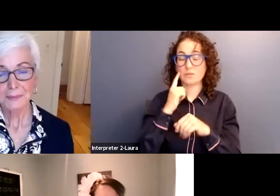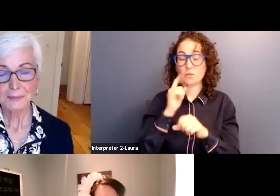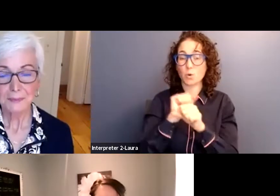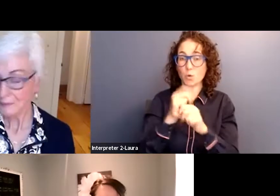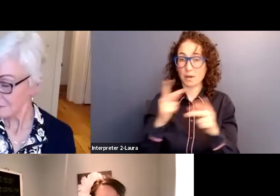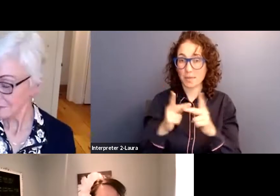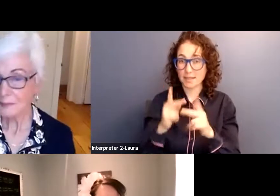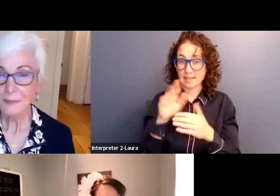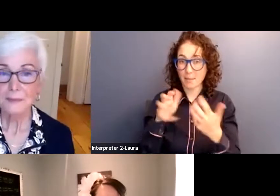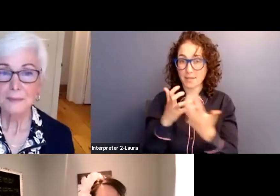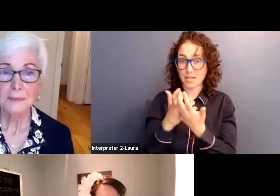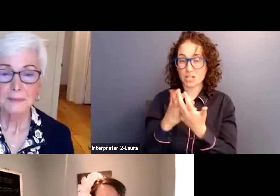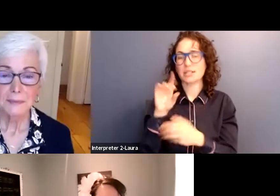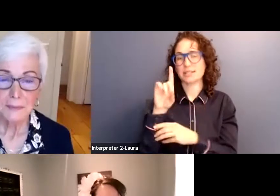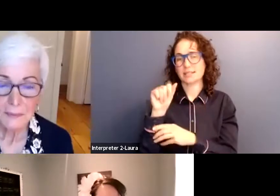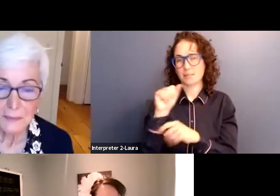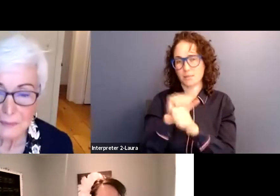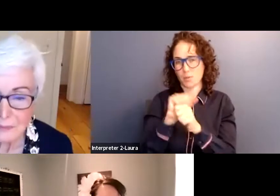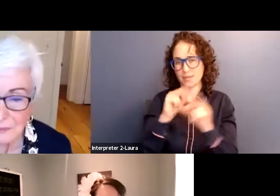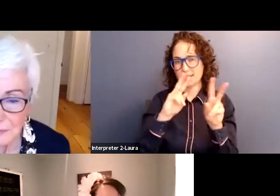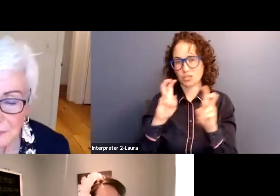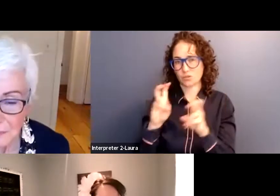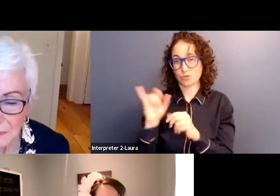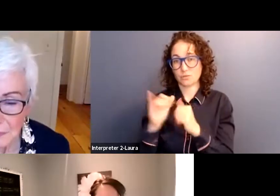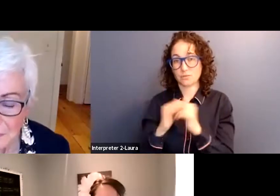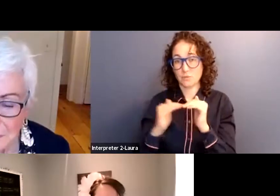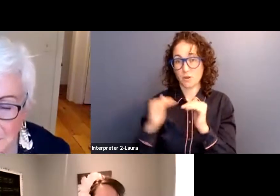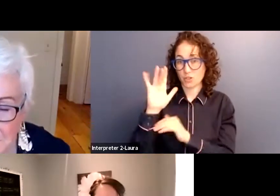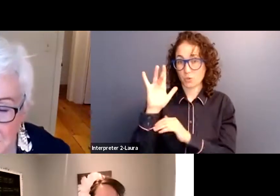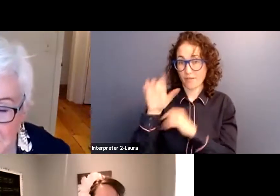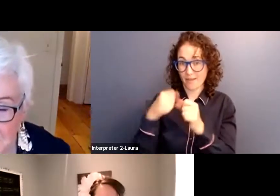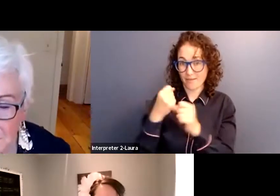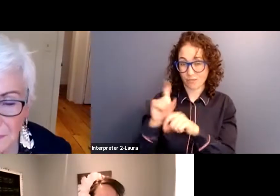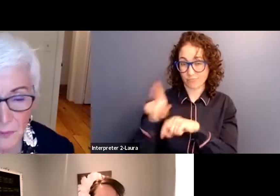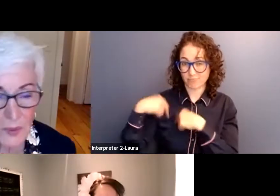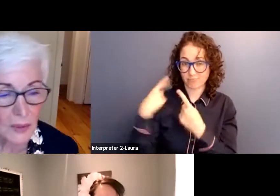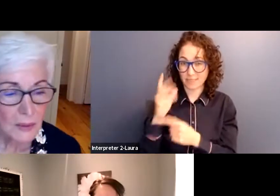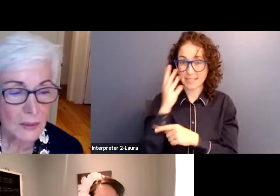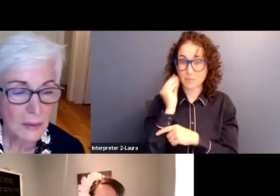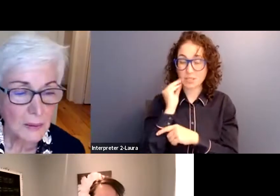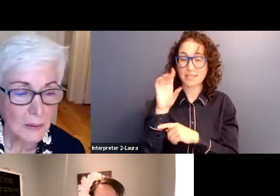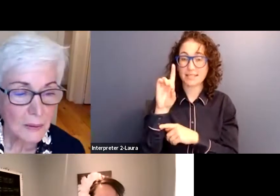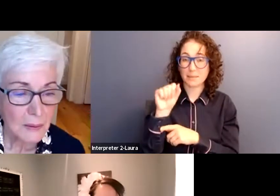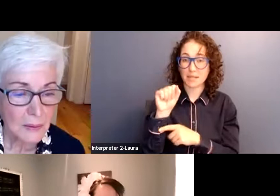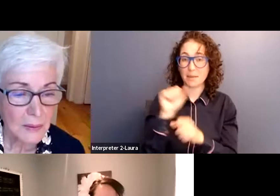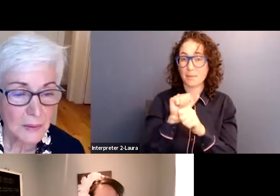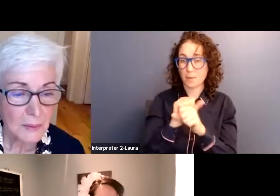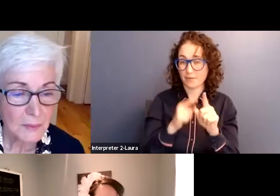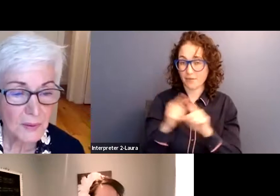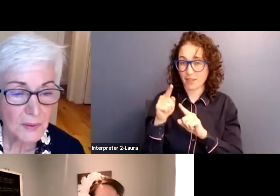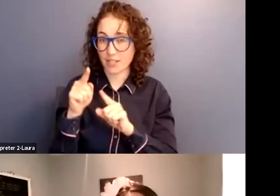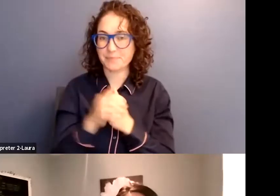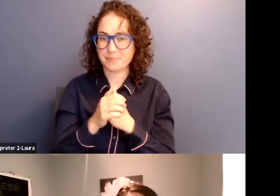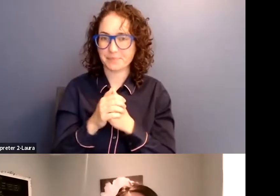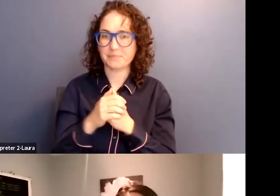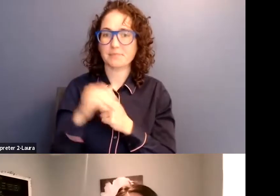and disability employment issues, with more than 25 years of experience in the disability employment field.